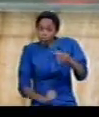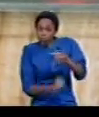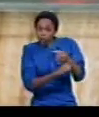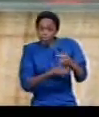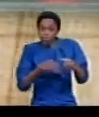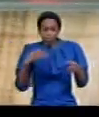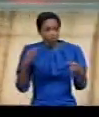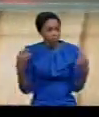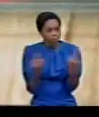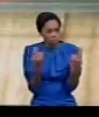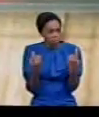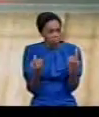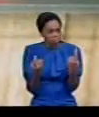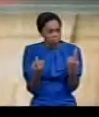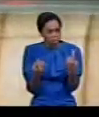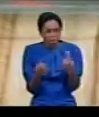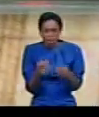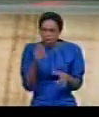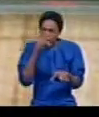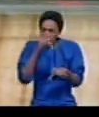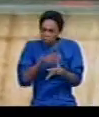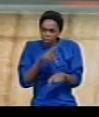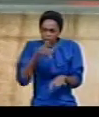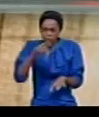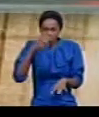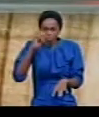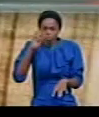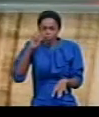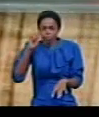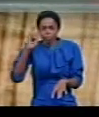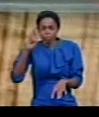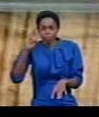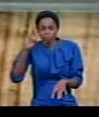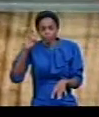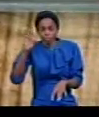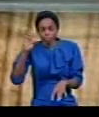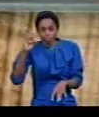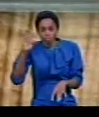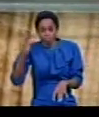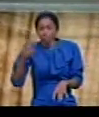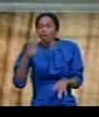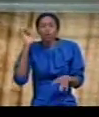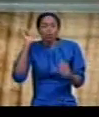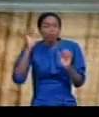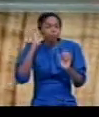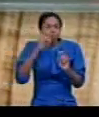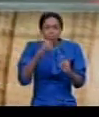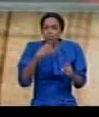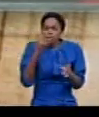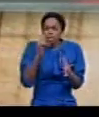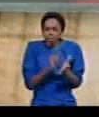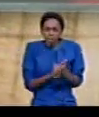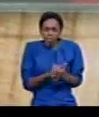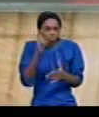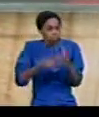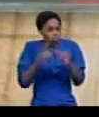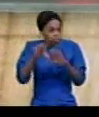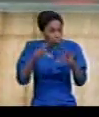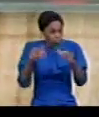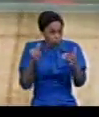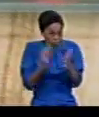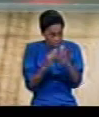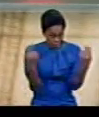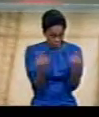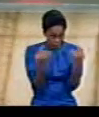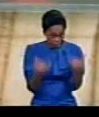sin? Will you say, Peter, that what you've done now, which is sin, would you say that is